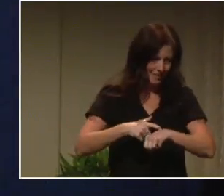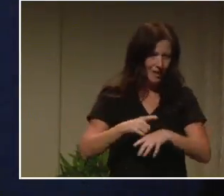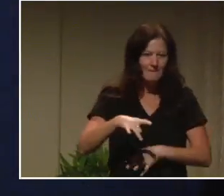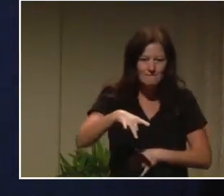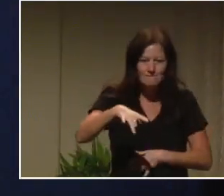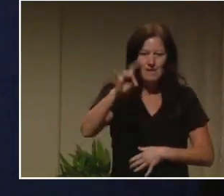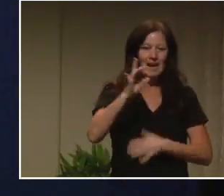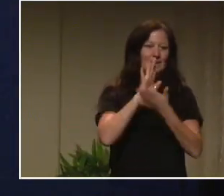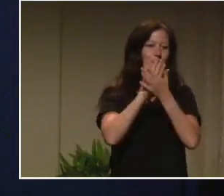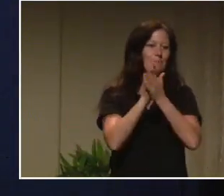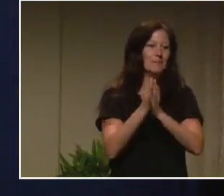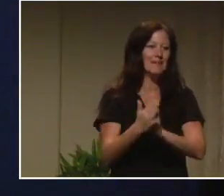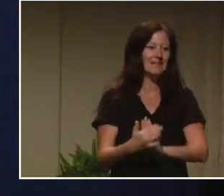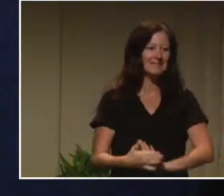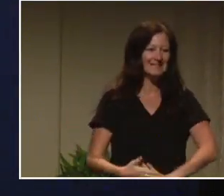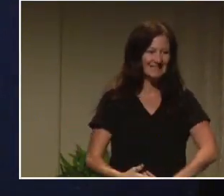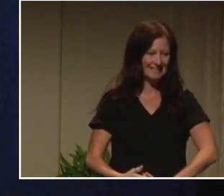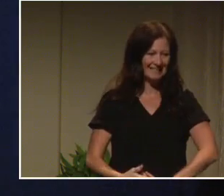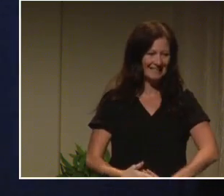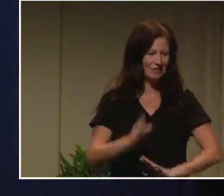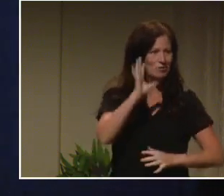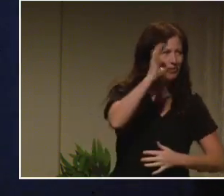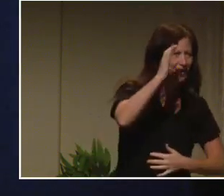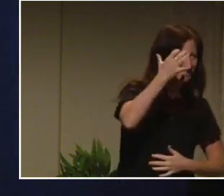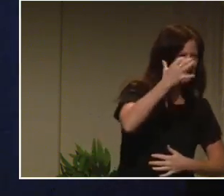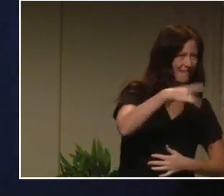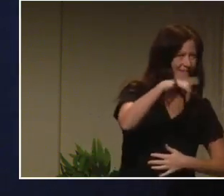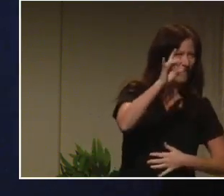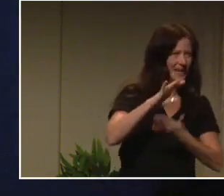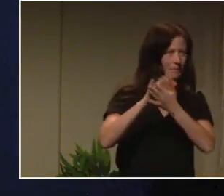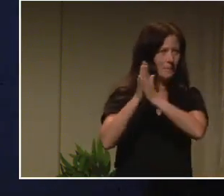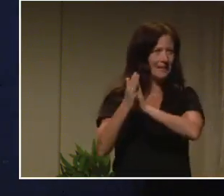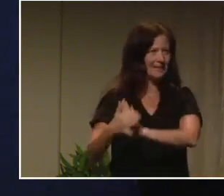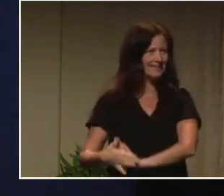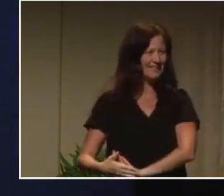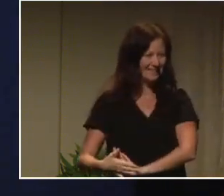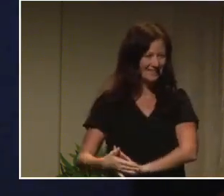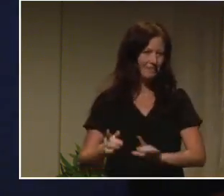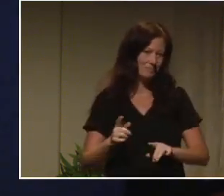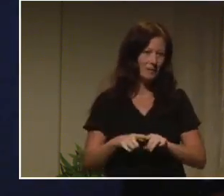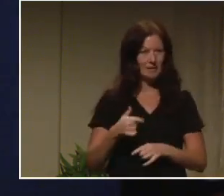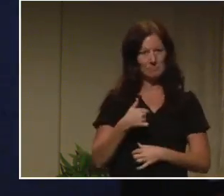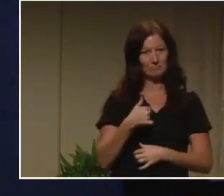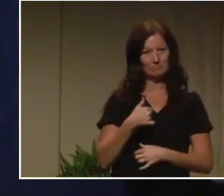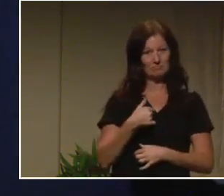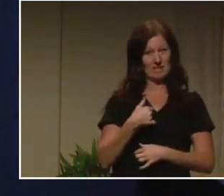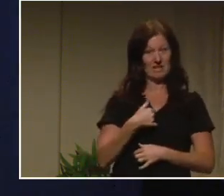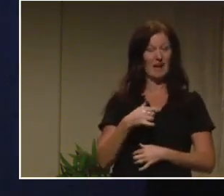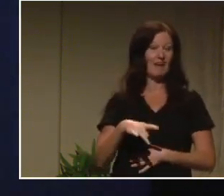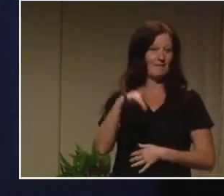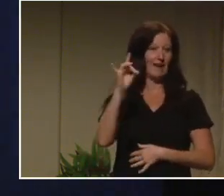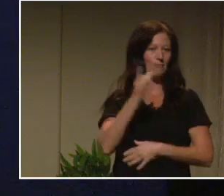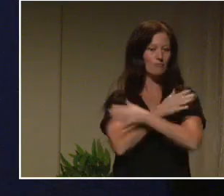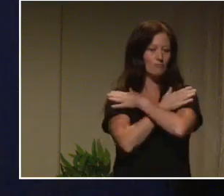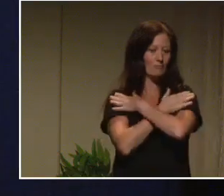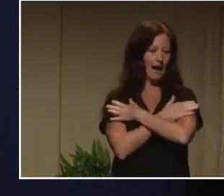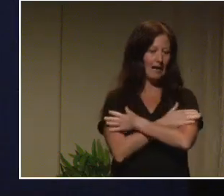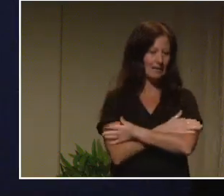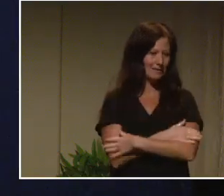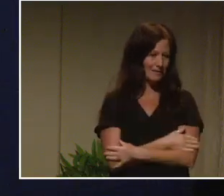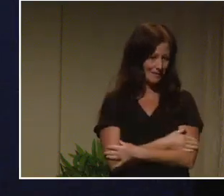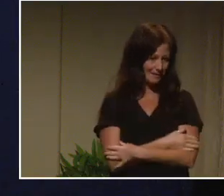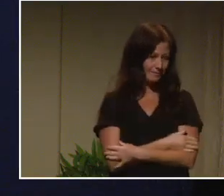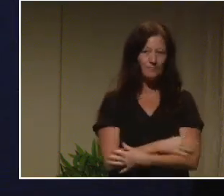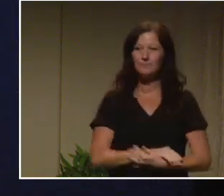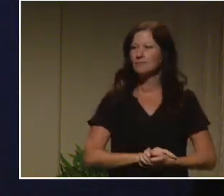around. But I hope you're finding peace, and I hope you're finding some rest this summer. You know, we are